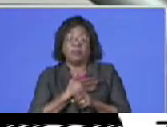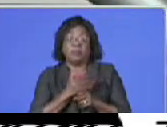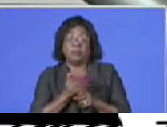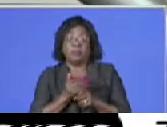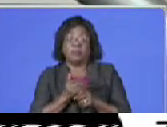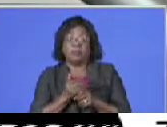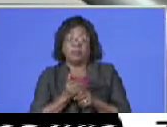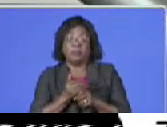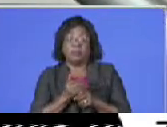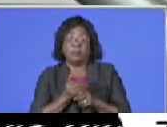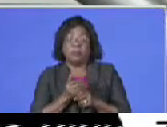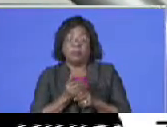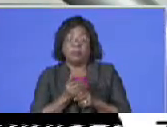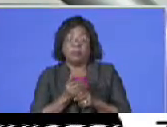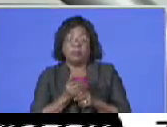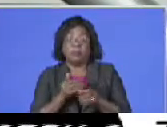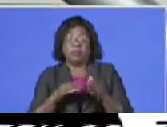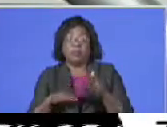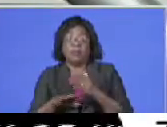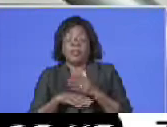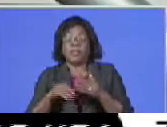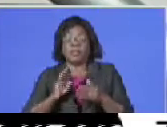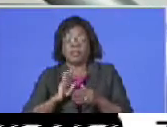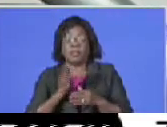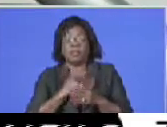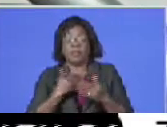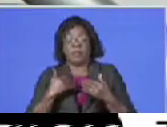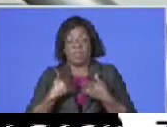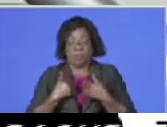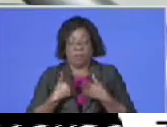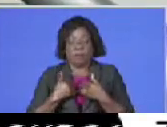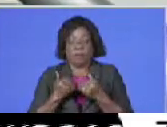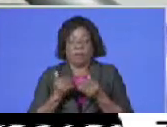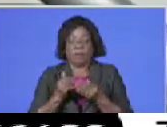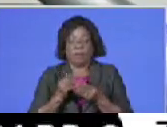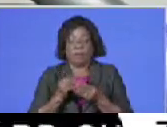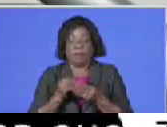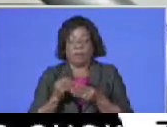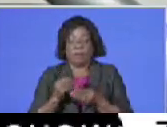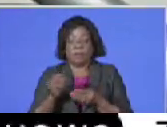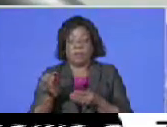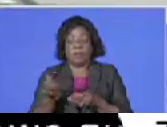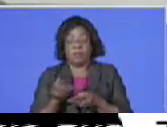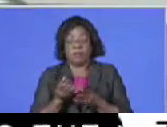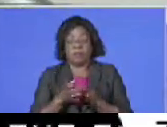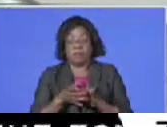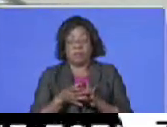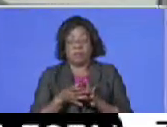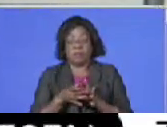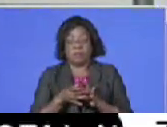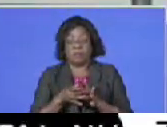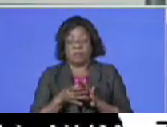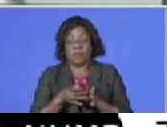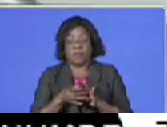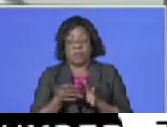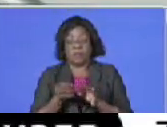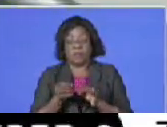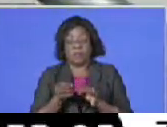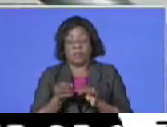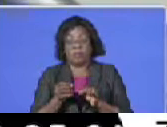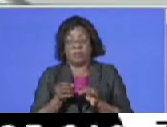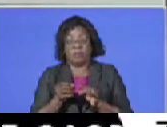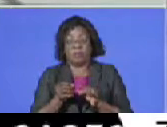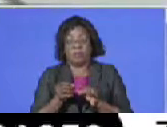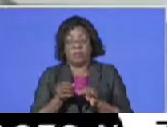pandemic has basically we had to cut our projections, I would say probably by